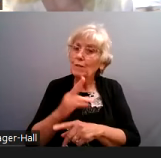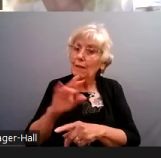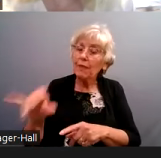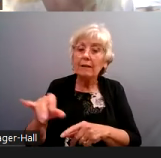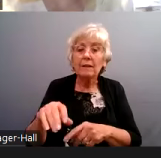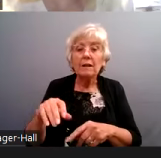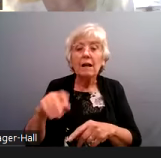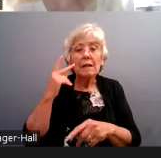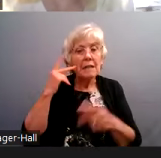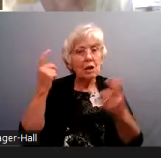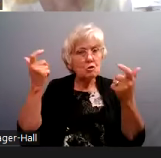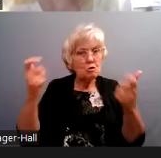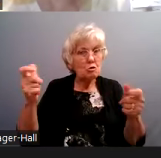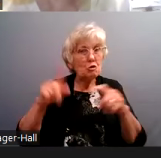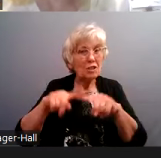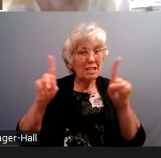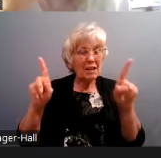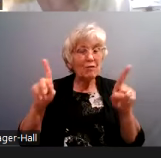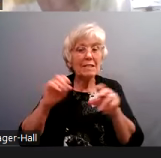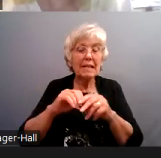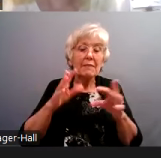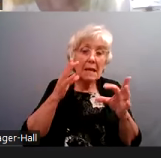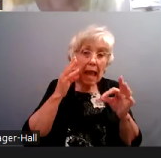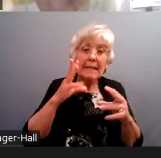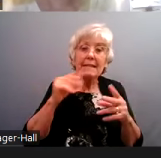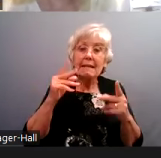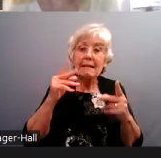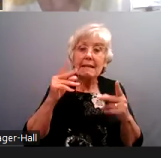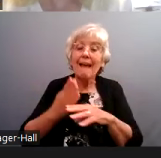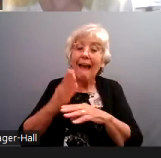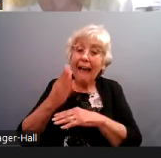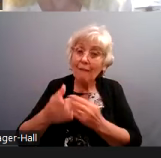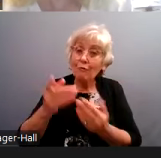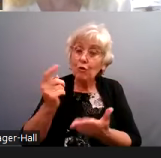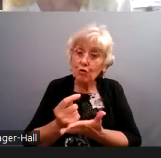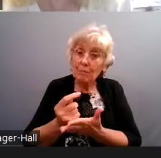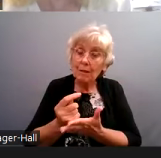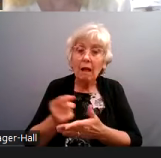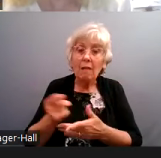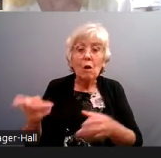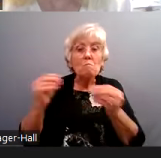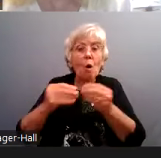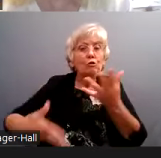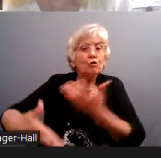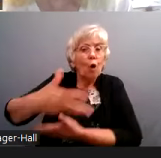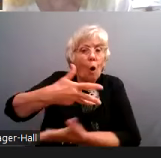huge difference in the cats and kittens after treatment of how social they are.